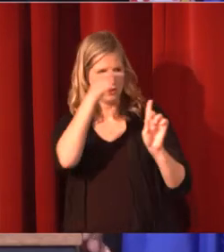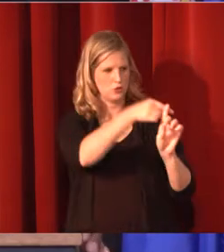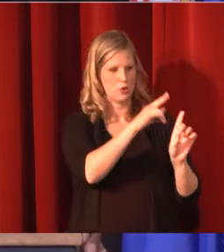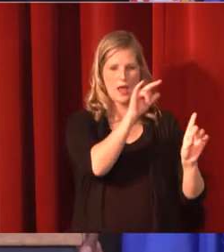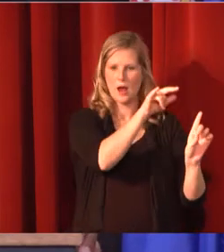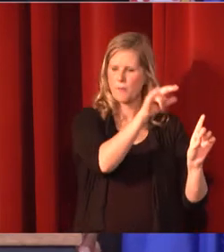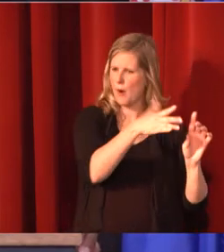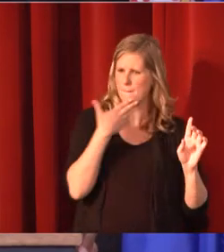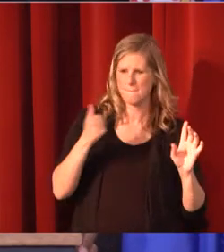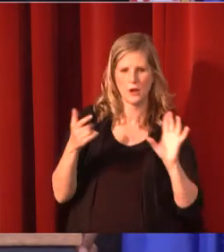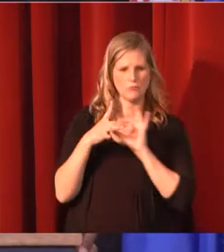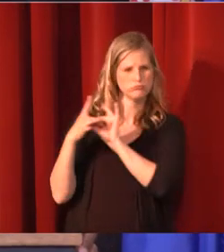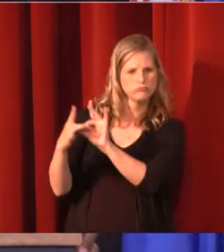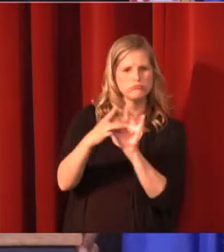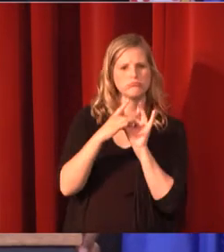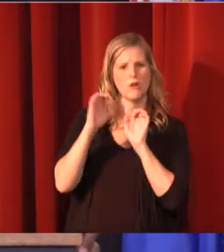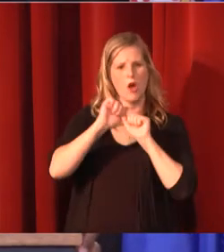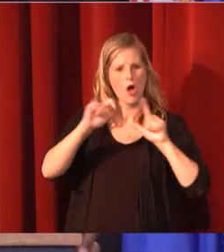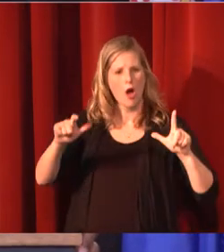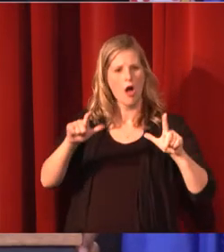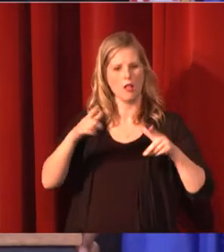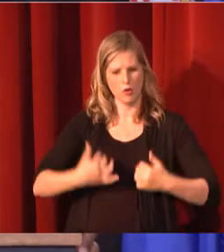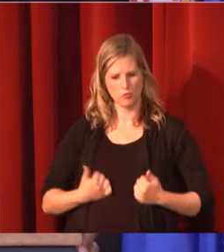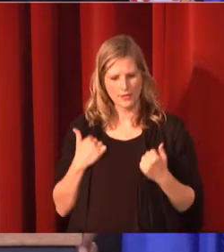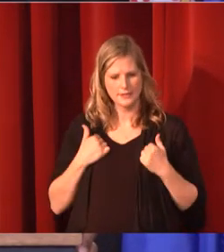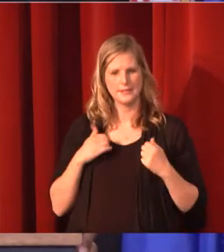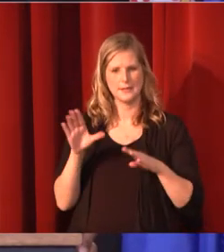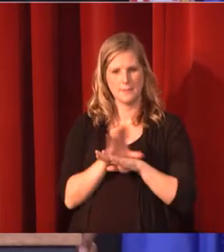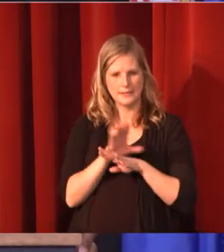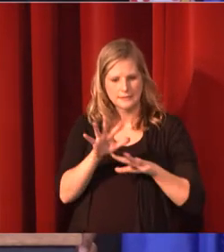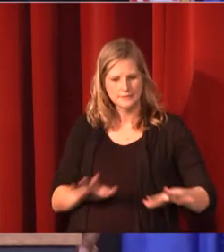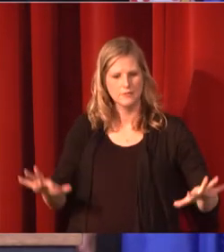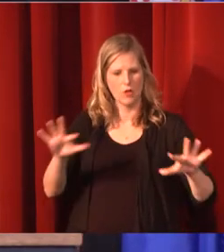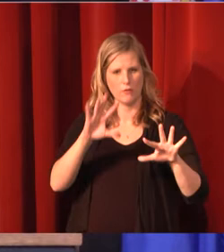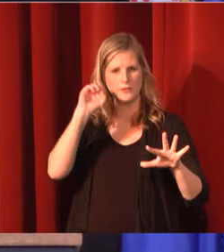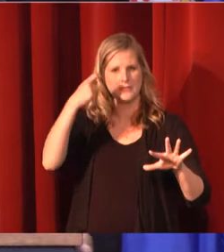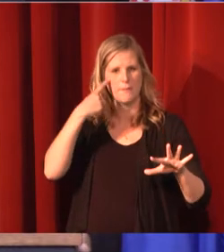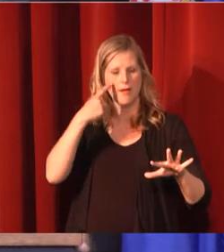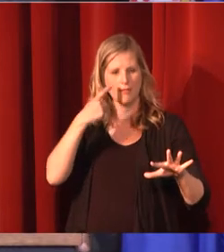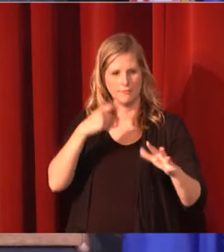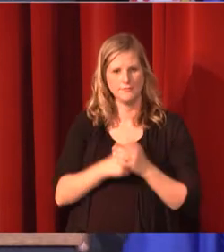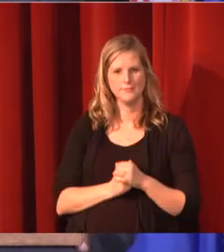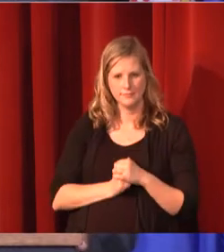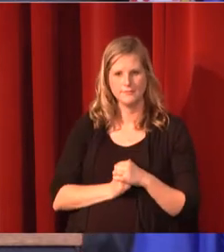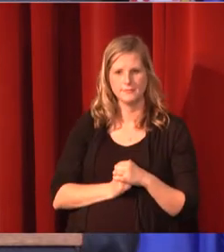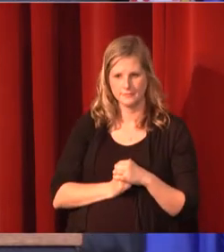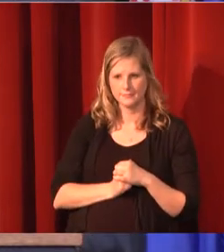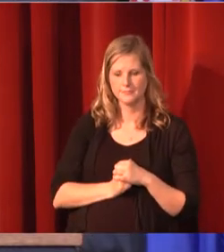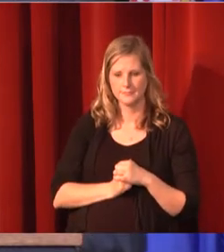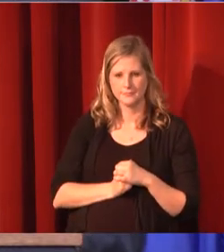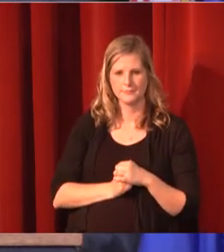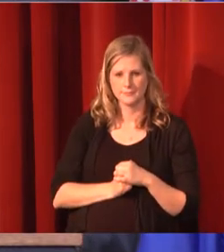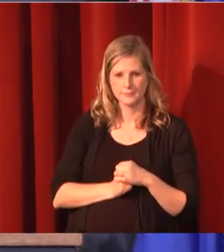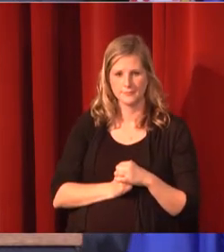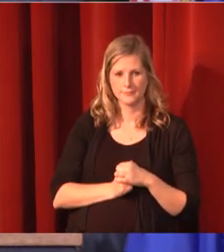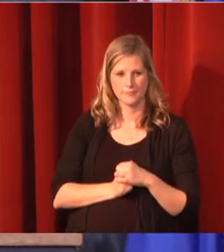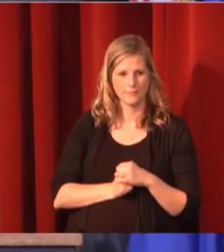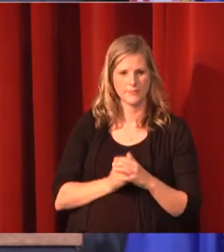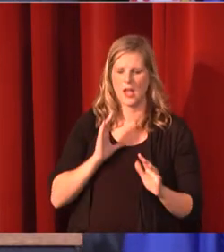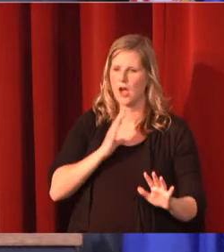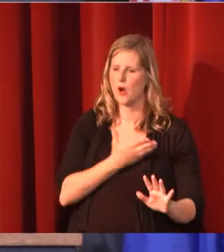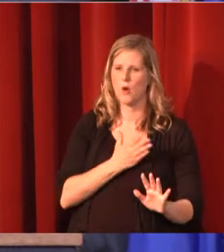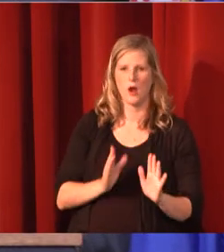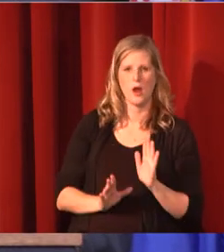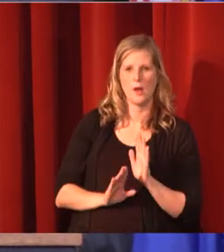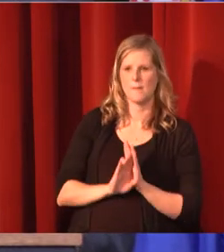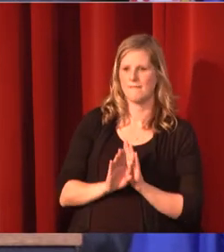our residents and businesses to opportunity throughout the region the opening of osborne 370 as a professional